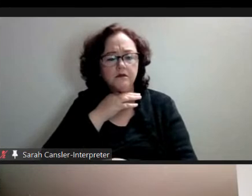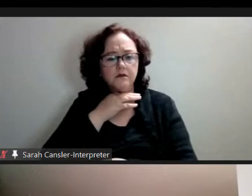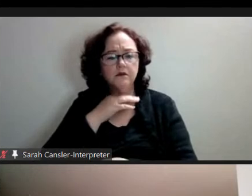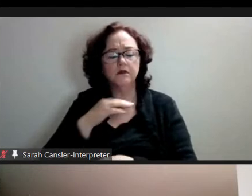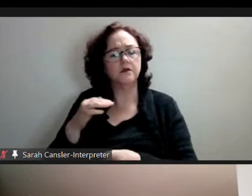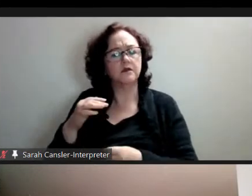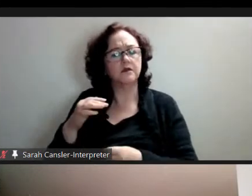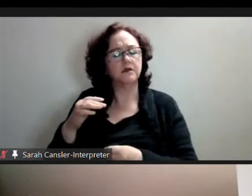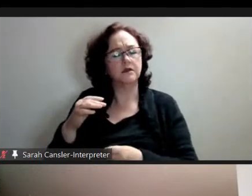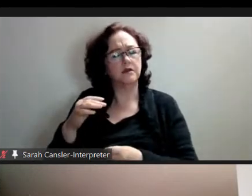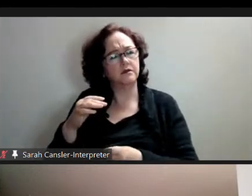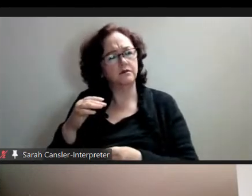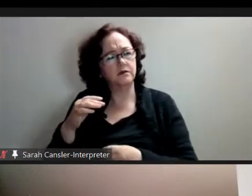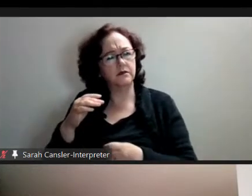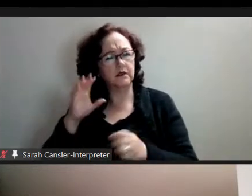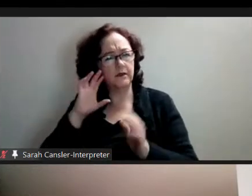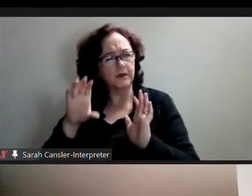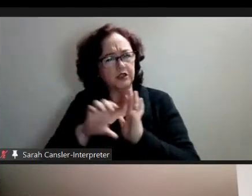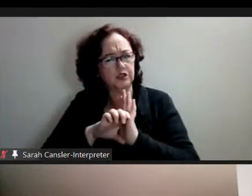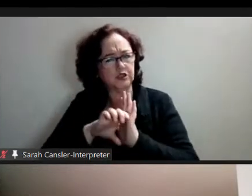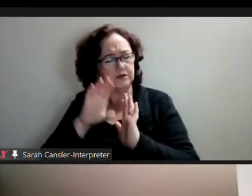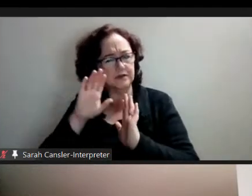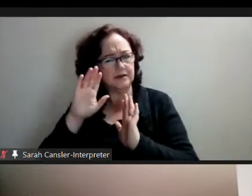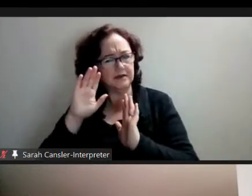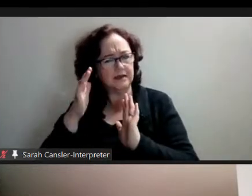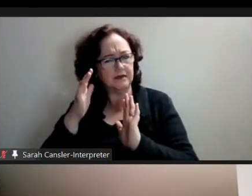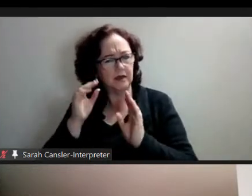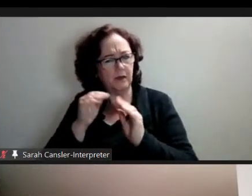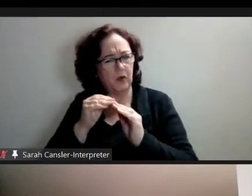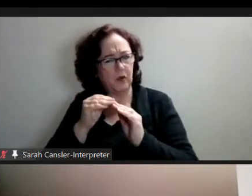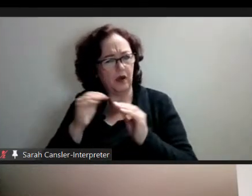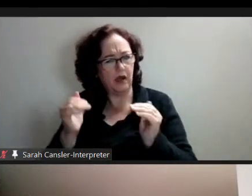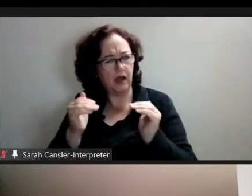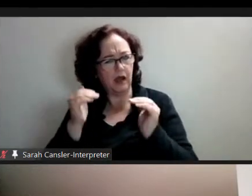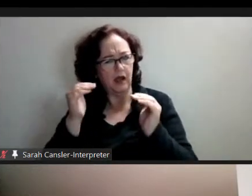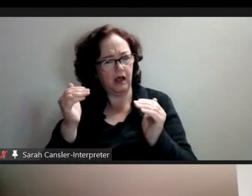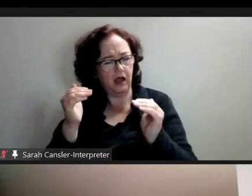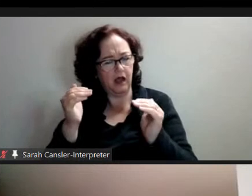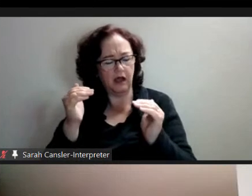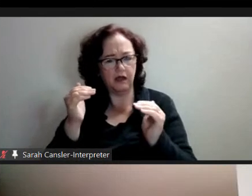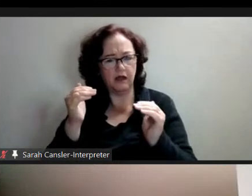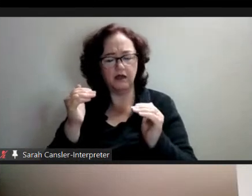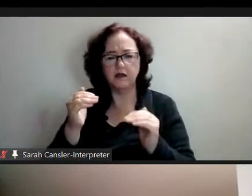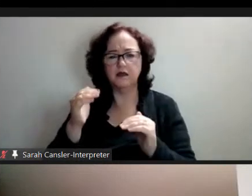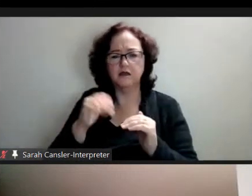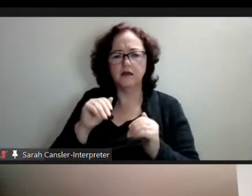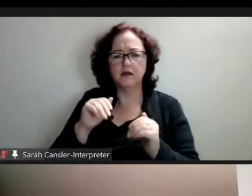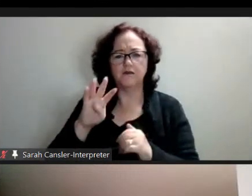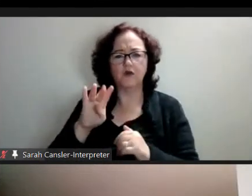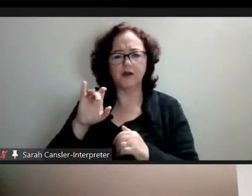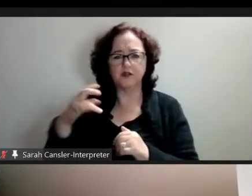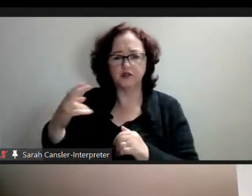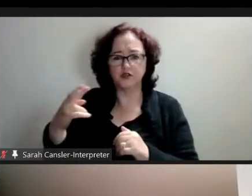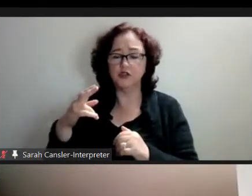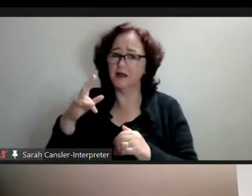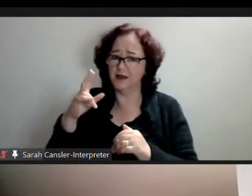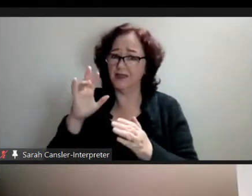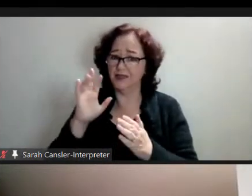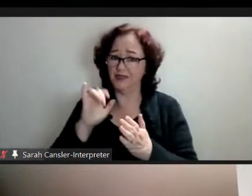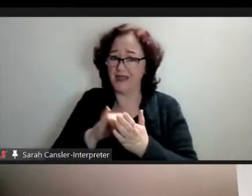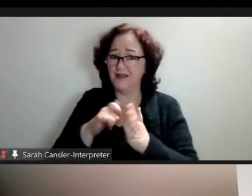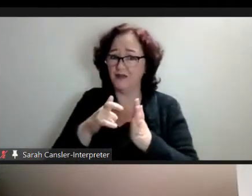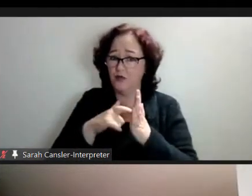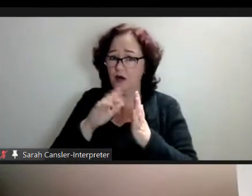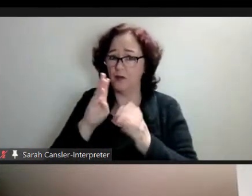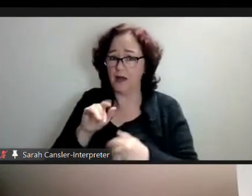looks like it's higher than the 54 inches above finished floor that's required by ADA. So I'm just